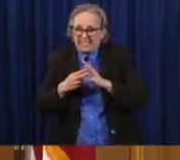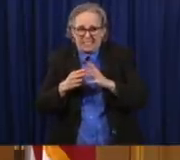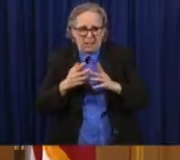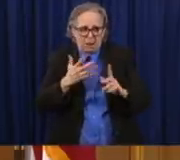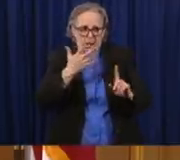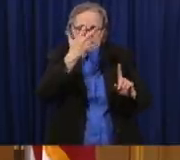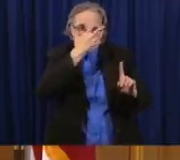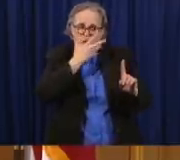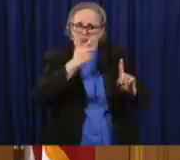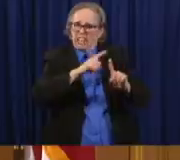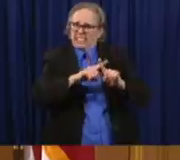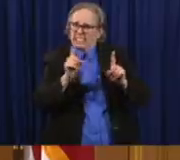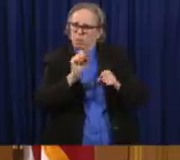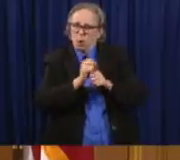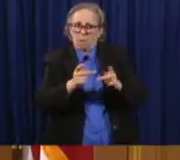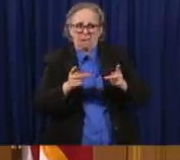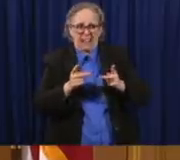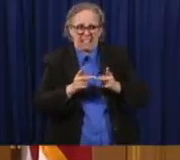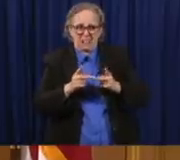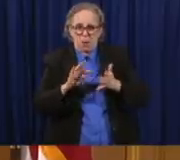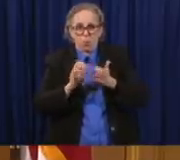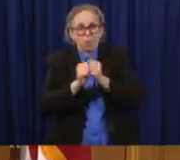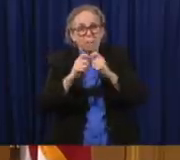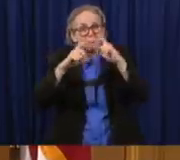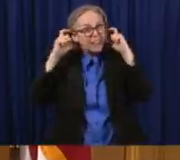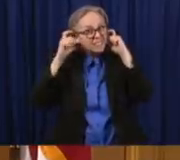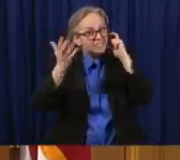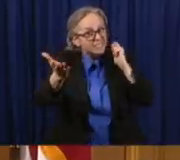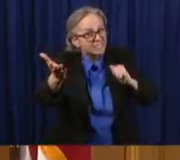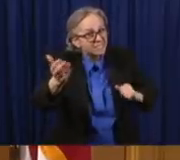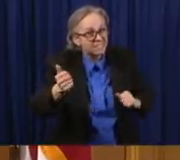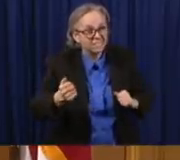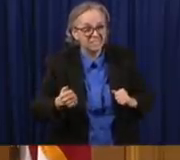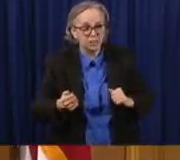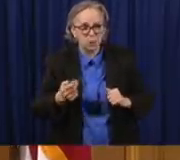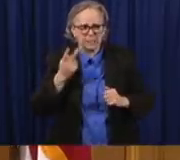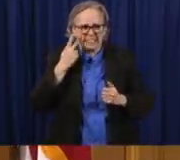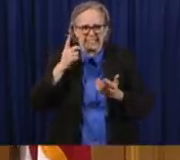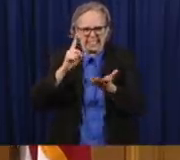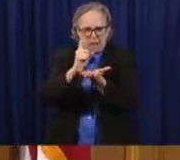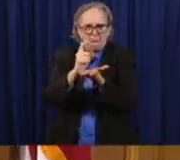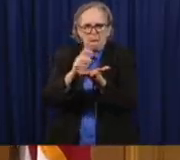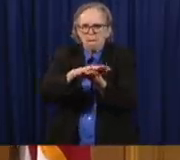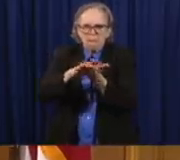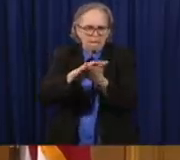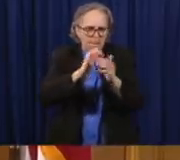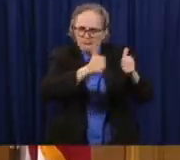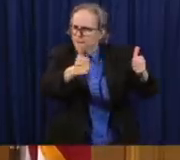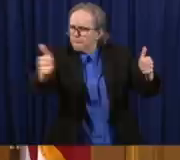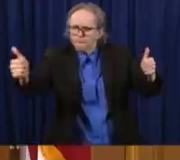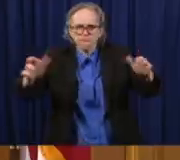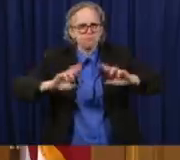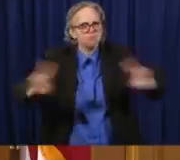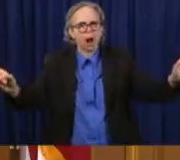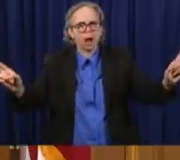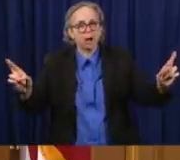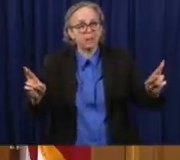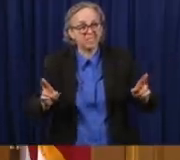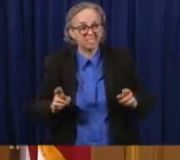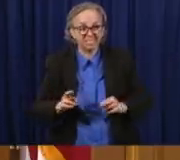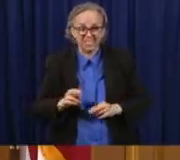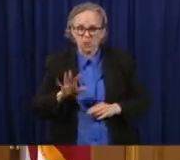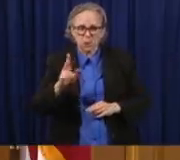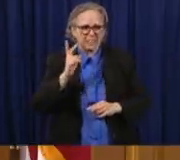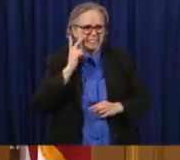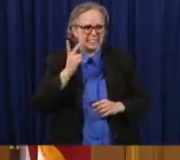with masks. You're going to see people where there's a lot of sanitizers, a lot of